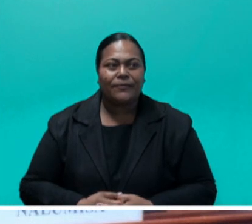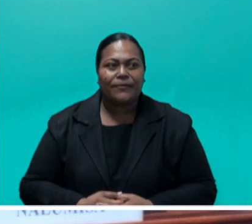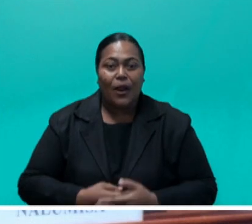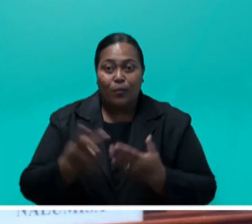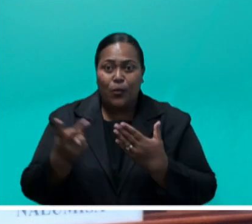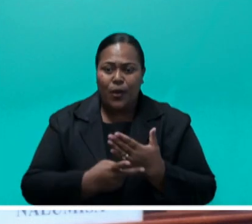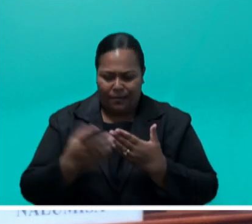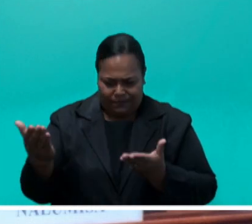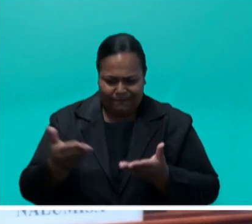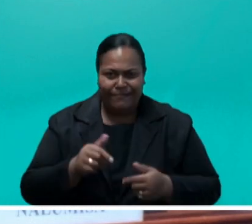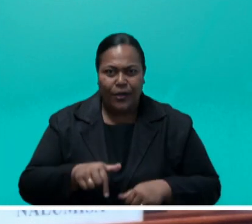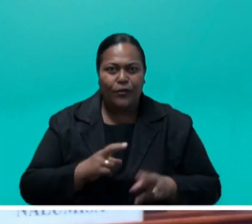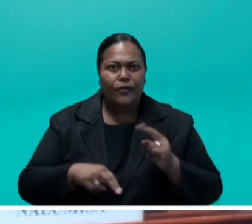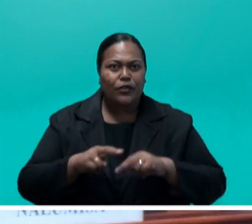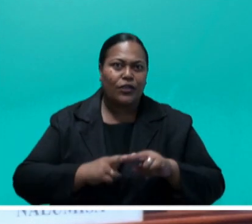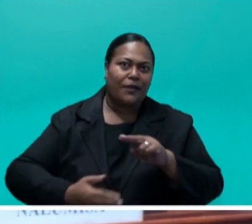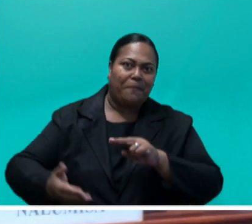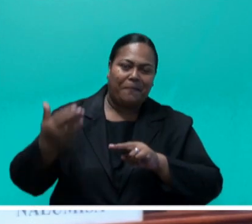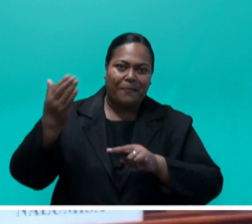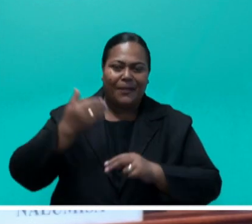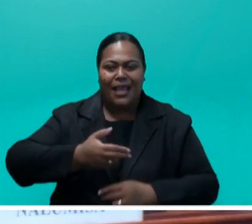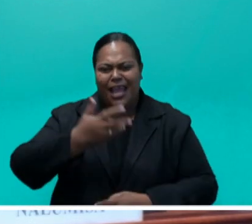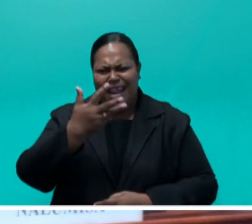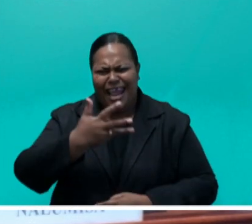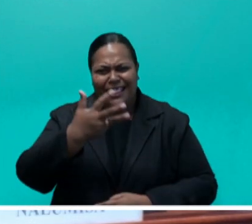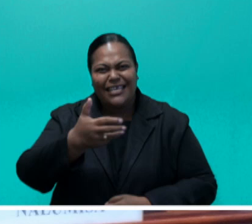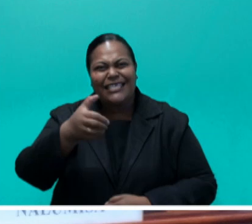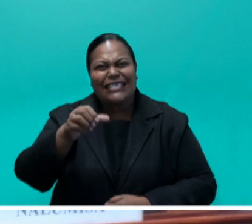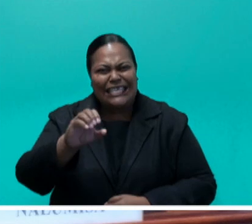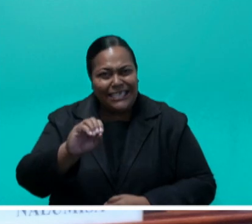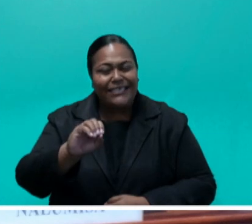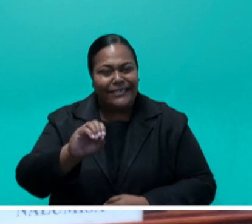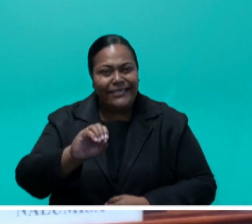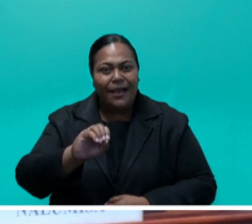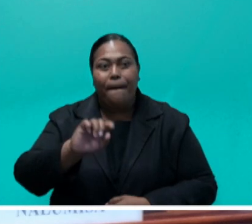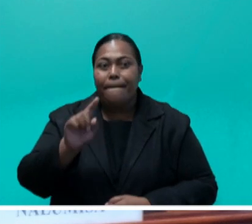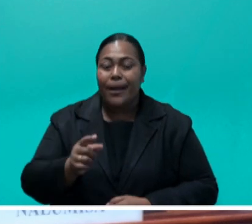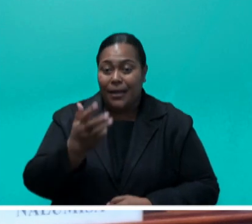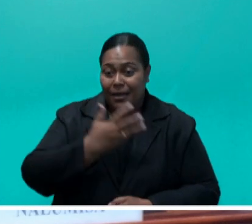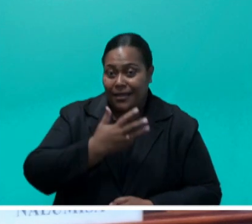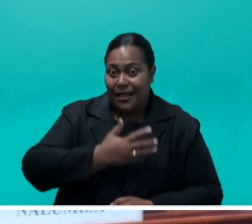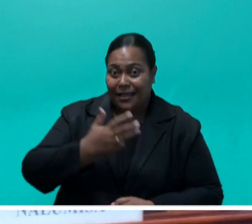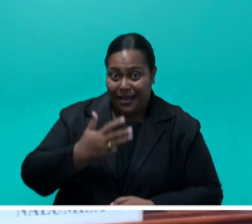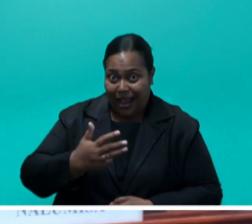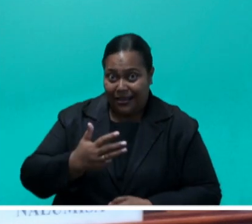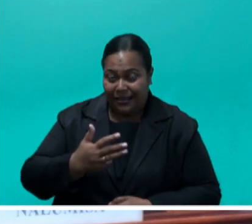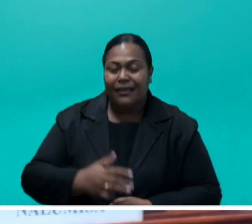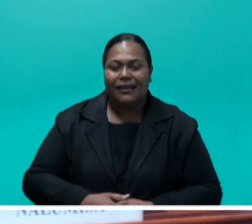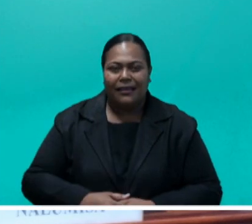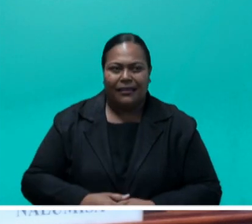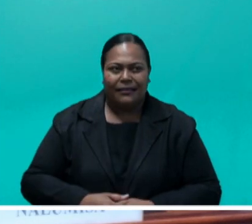Fiji, dating back to the 1960s. However, since 1999, it